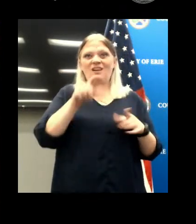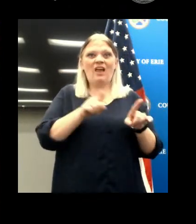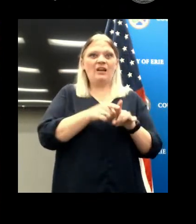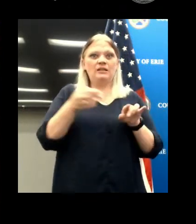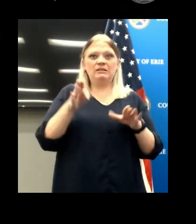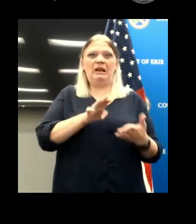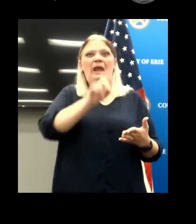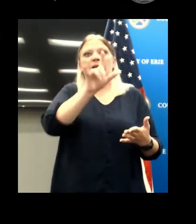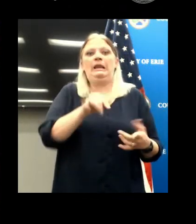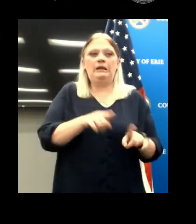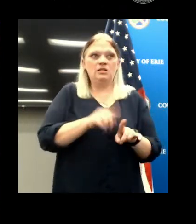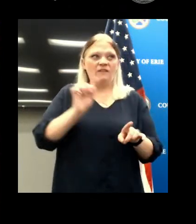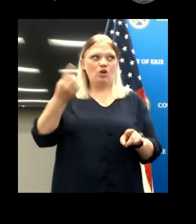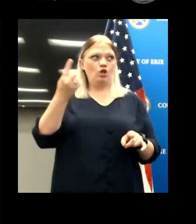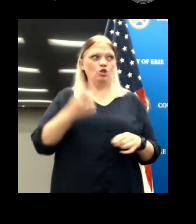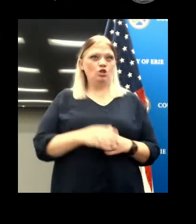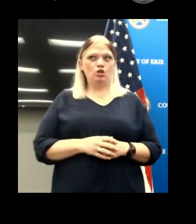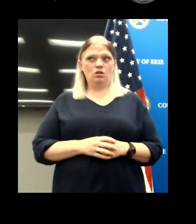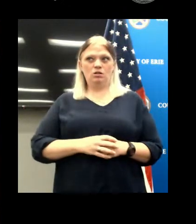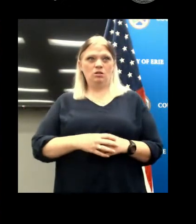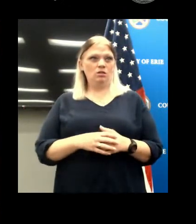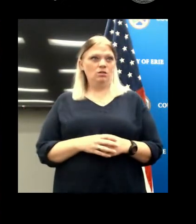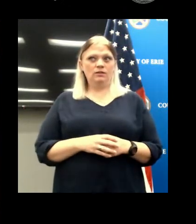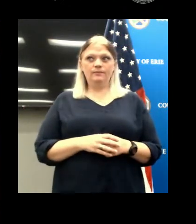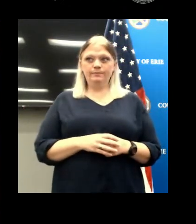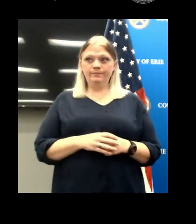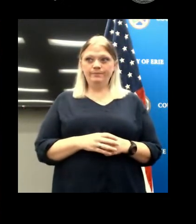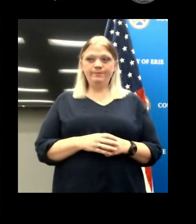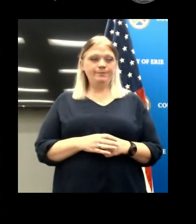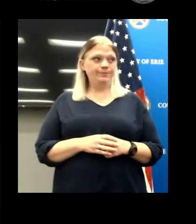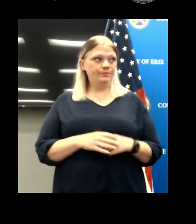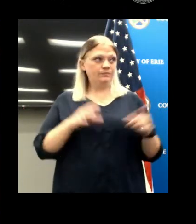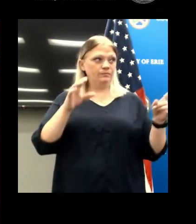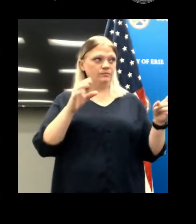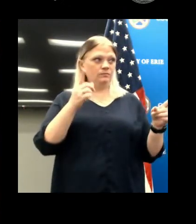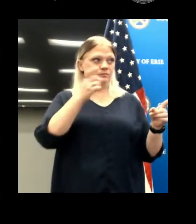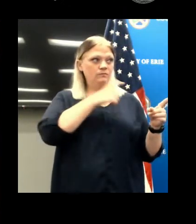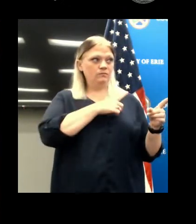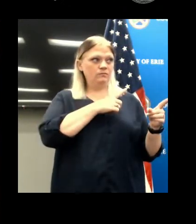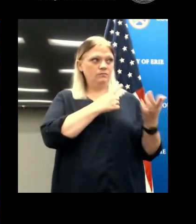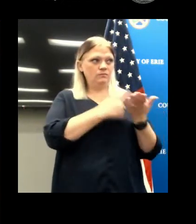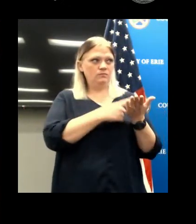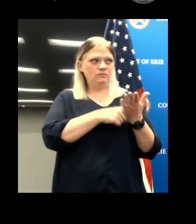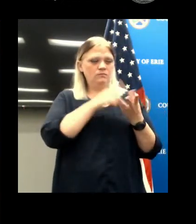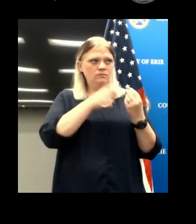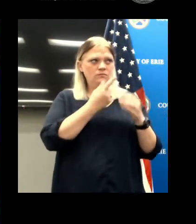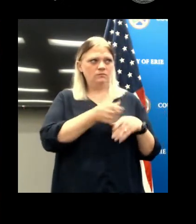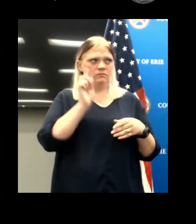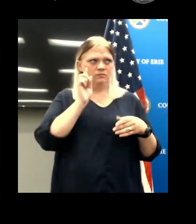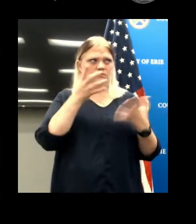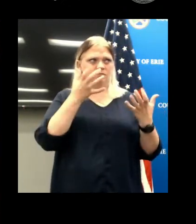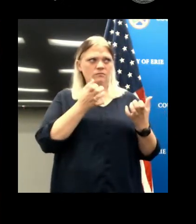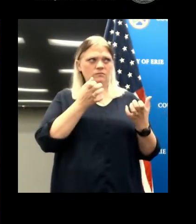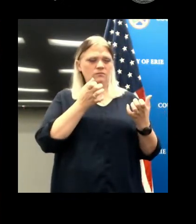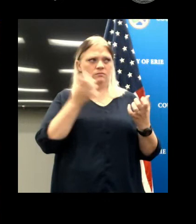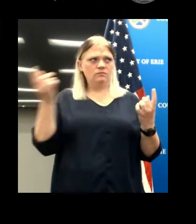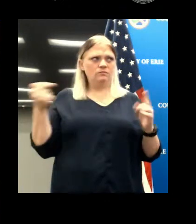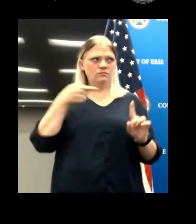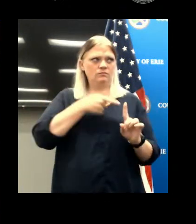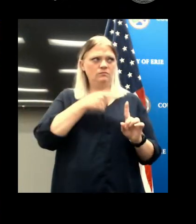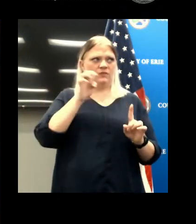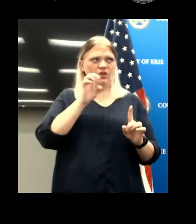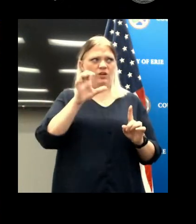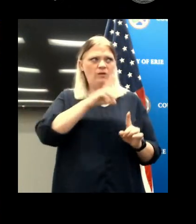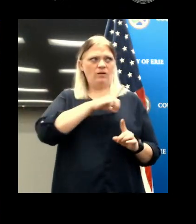one. Sandra, then Marley. You spoke about this last week, but just wanted to circle back around to it. The Erie